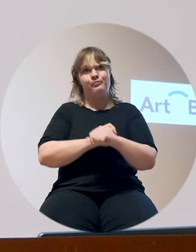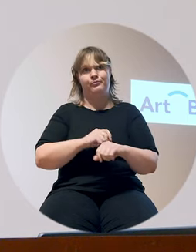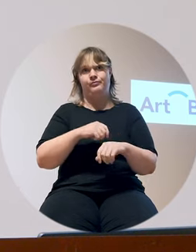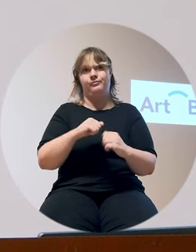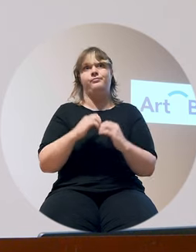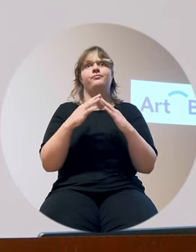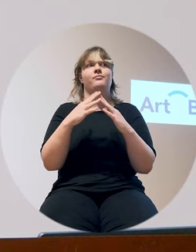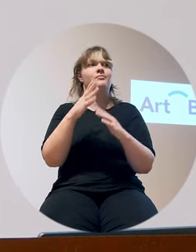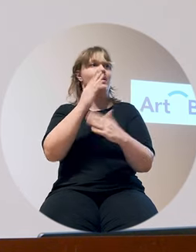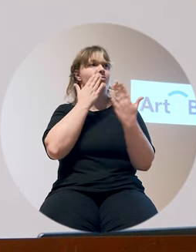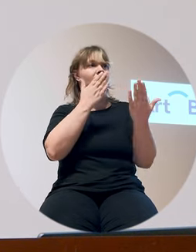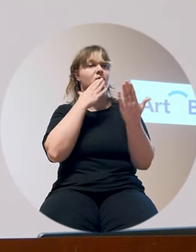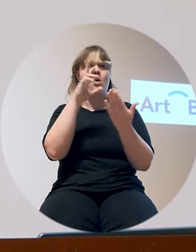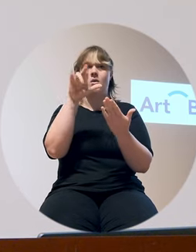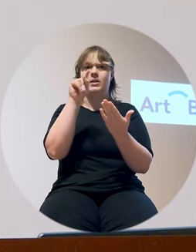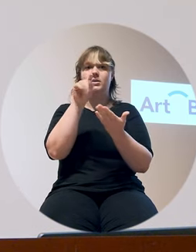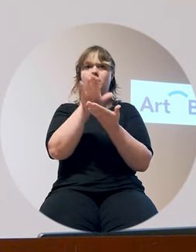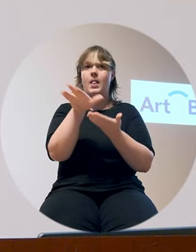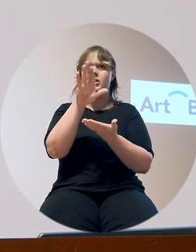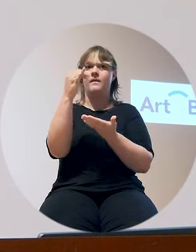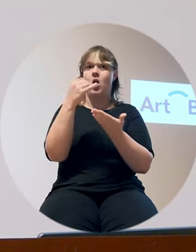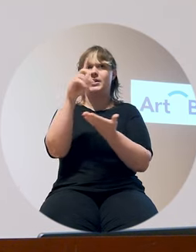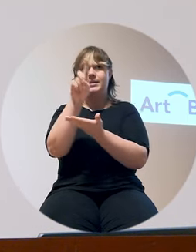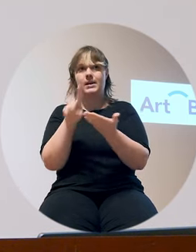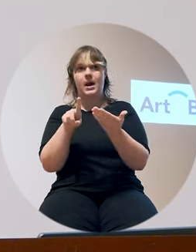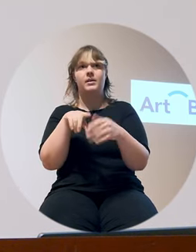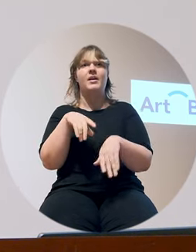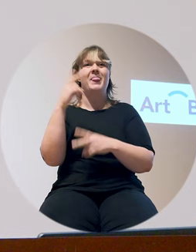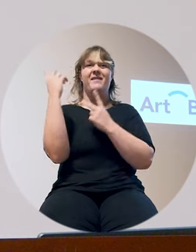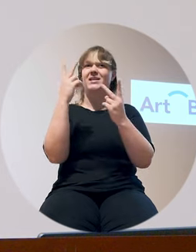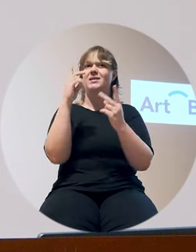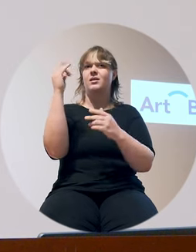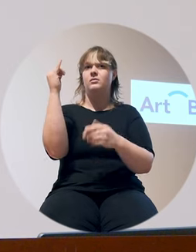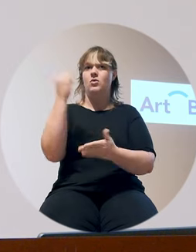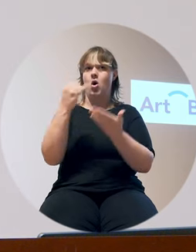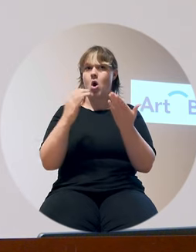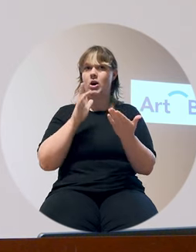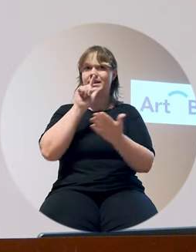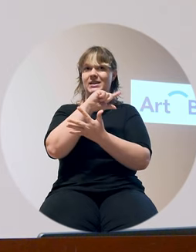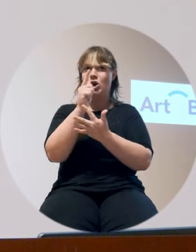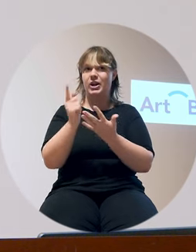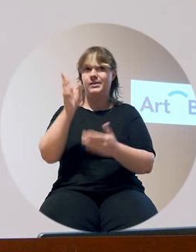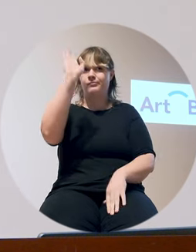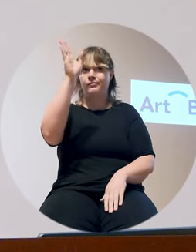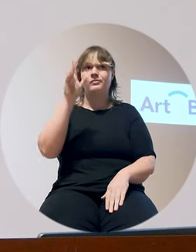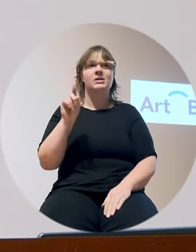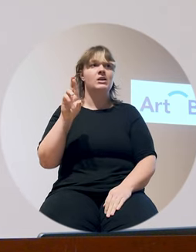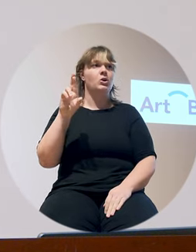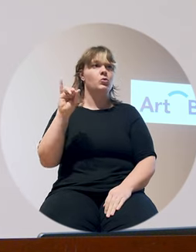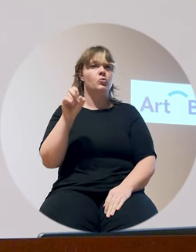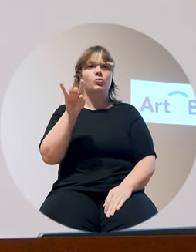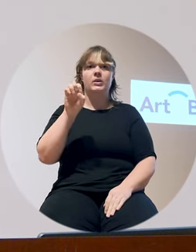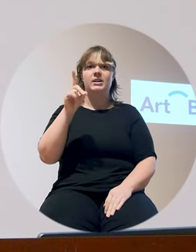gratitude to the RIT College of Art and Design, the Anna Bellarian Visiting Artist Series, Dr. Julie Decker, and the RIT